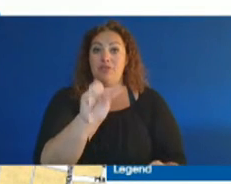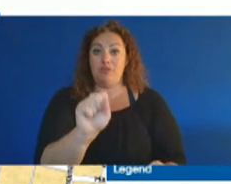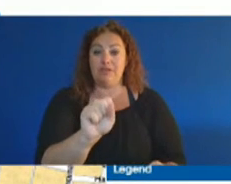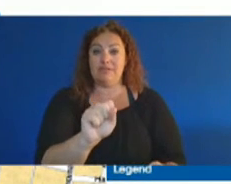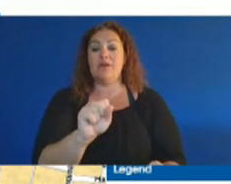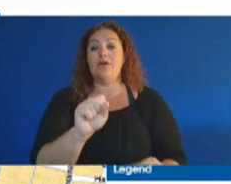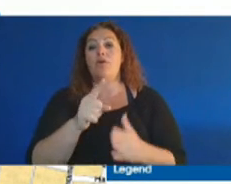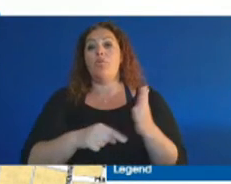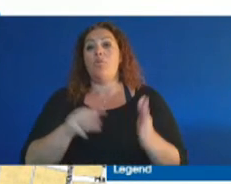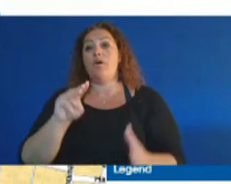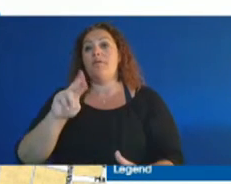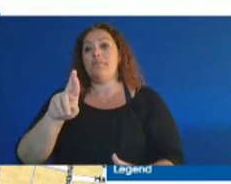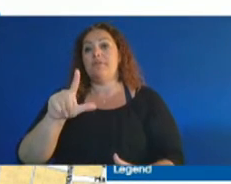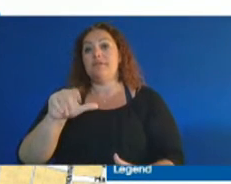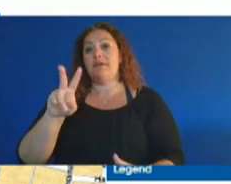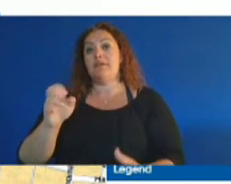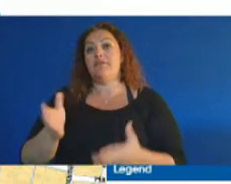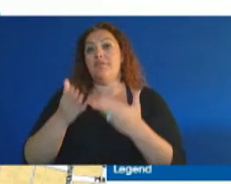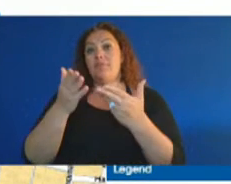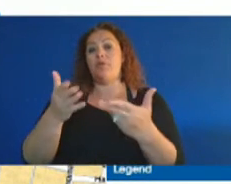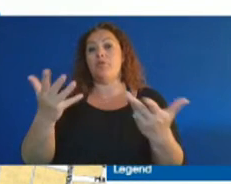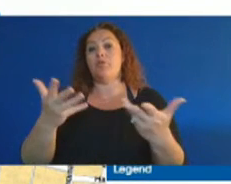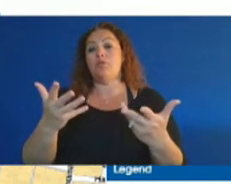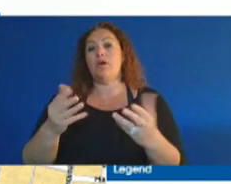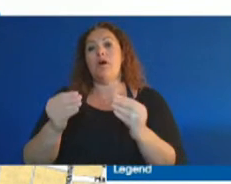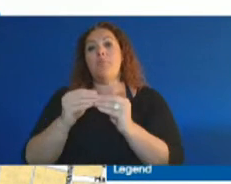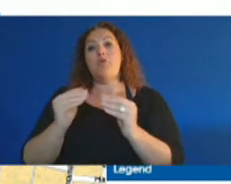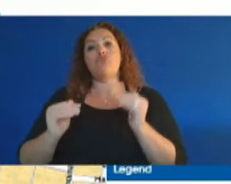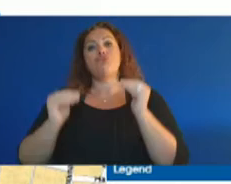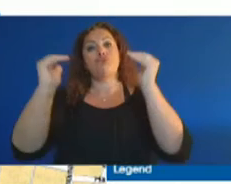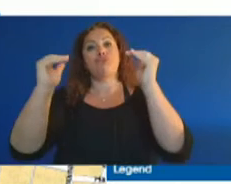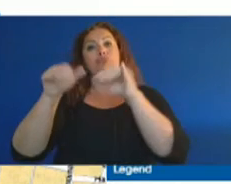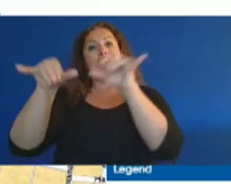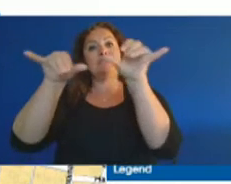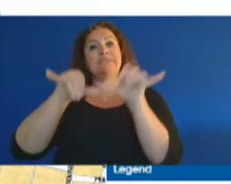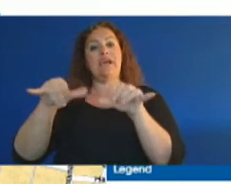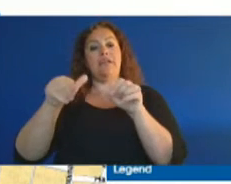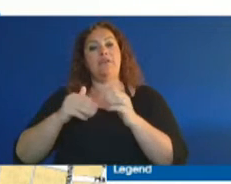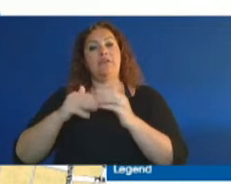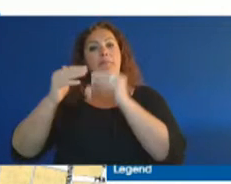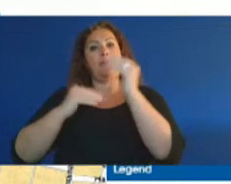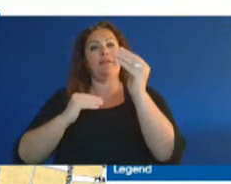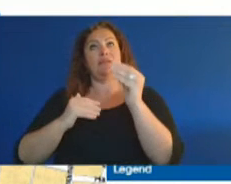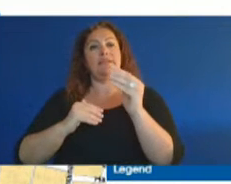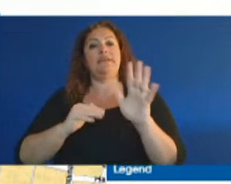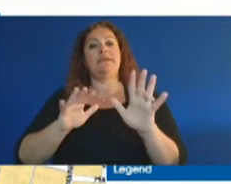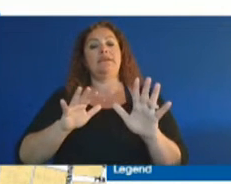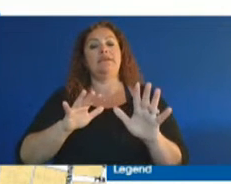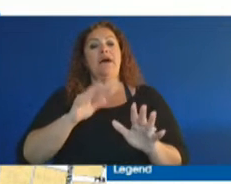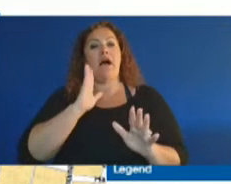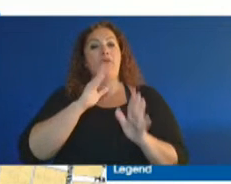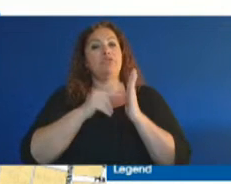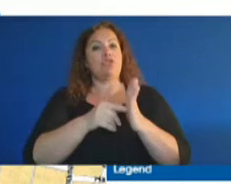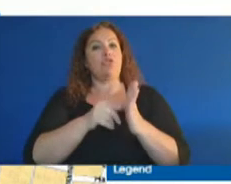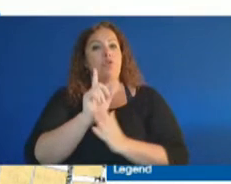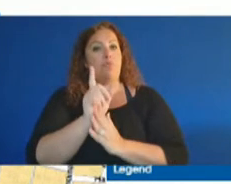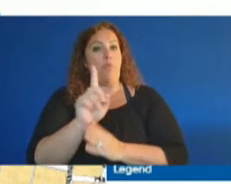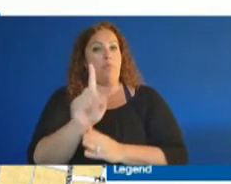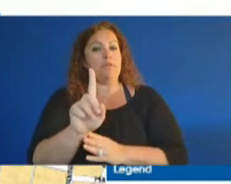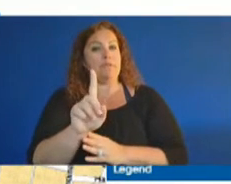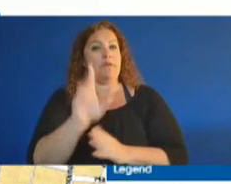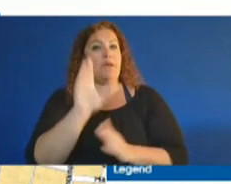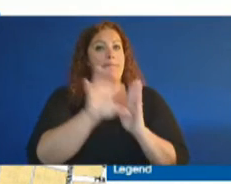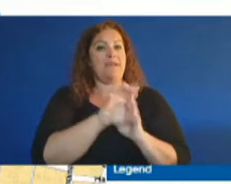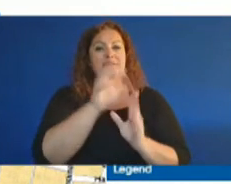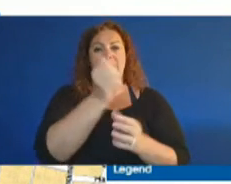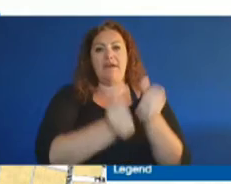LaVine is proposing is kind of a higher standard of building going away from and I'll show you in a moment kind of a picture everything